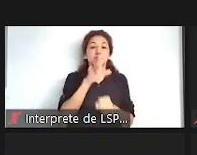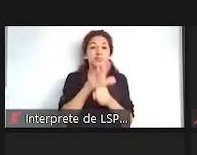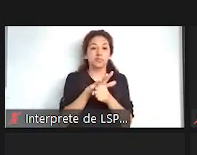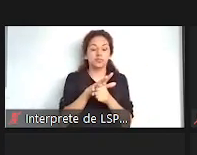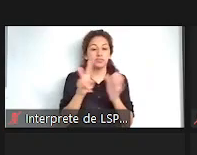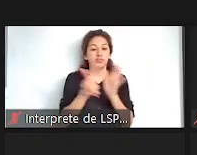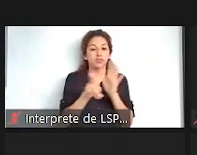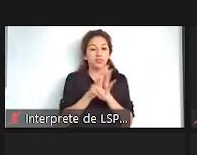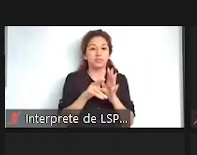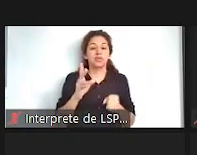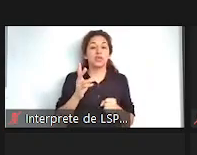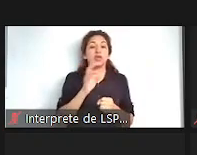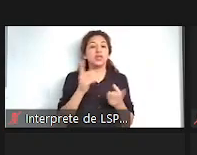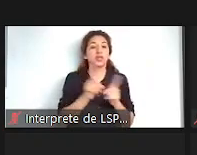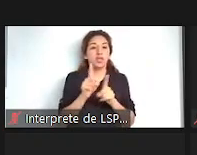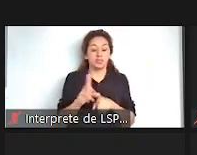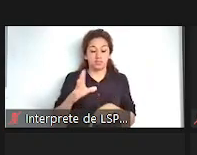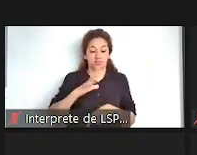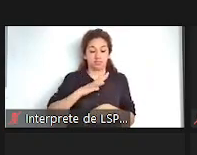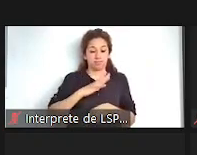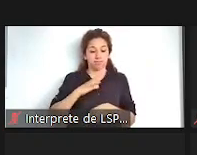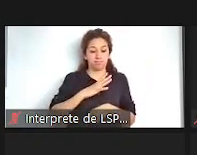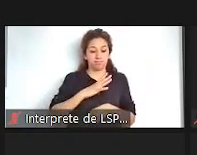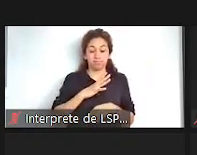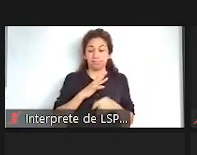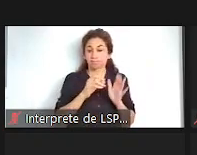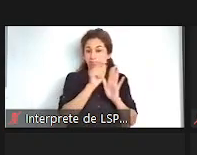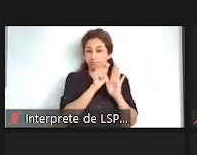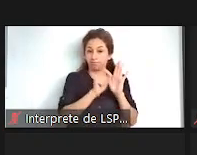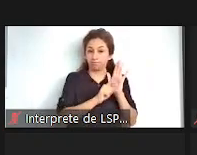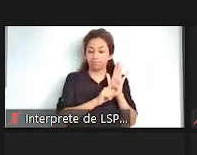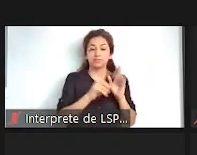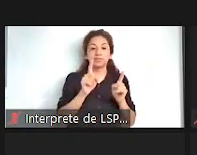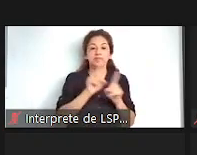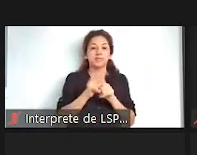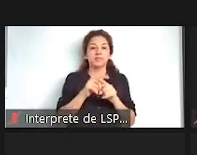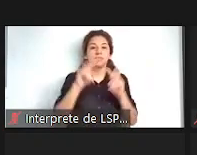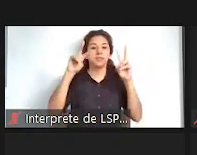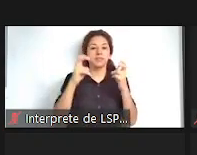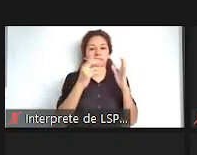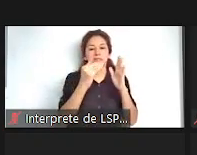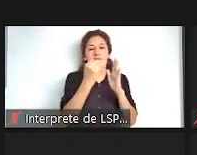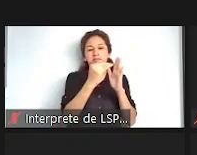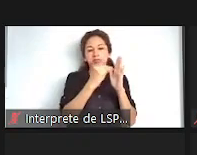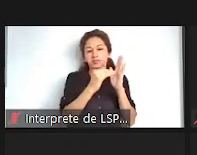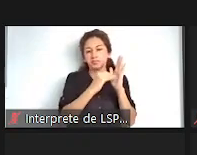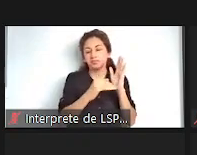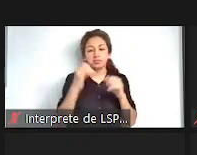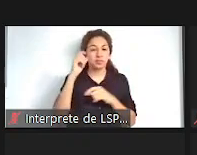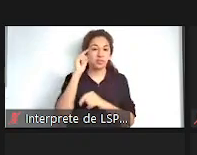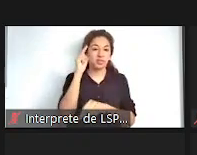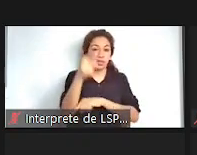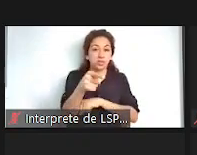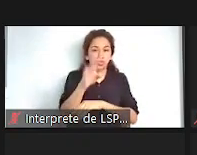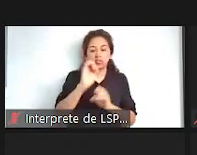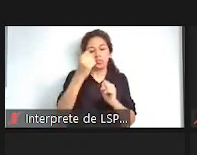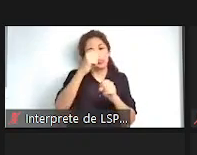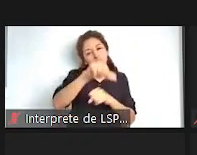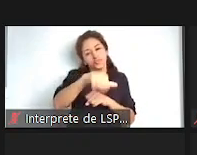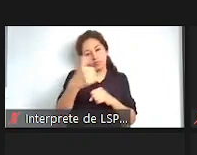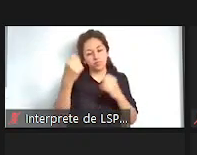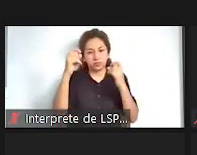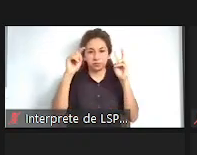subscription of voluntary principles codes of ethics and conducts and the channels for denocation and